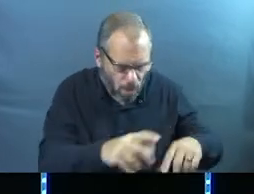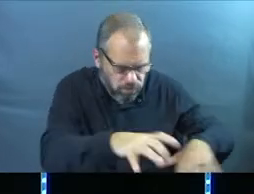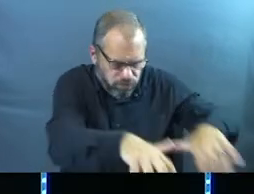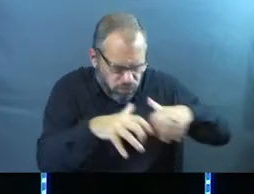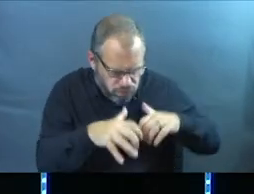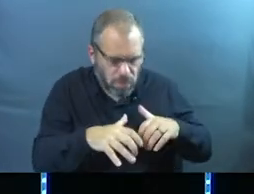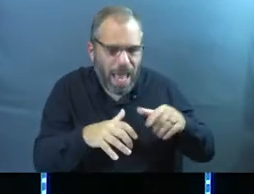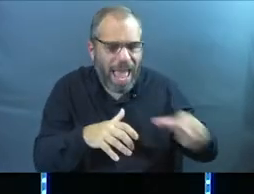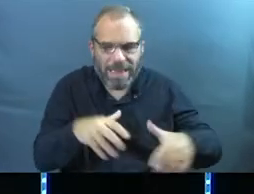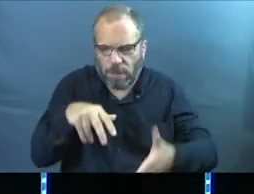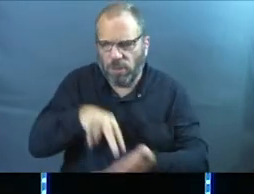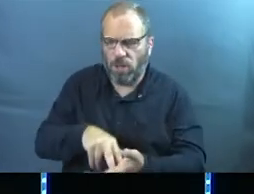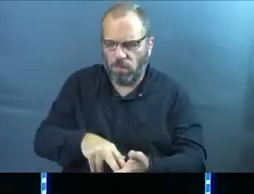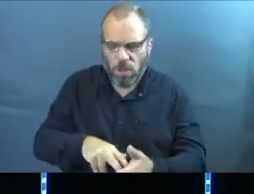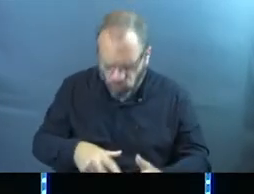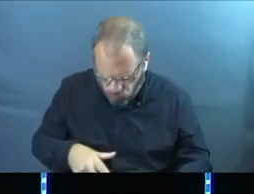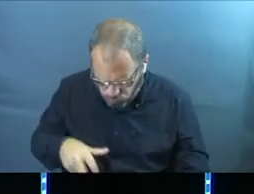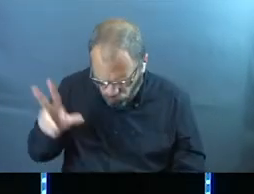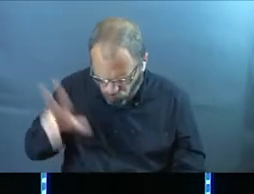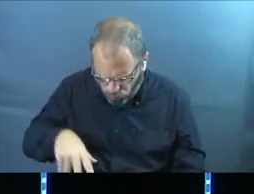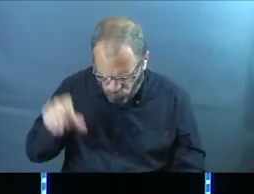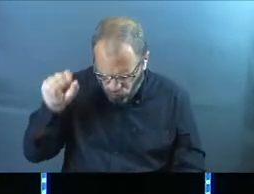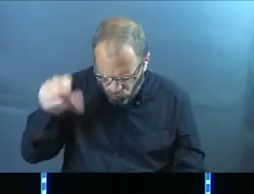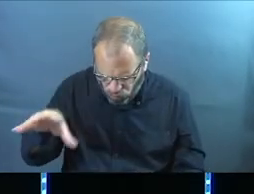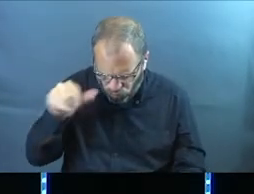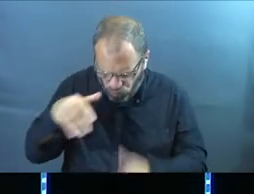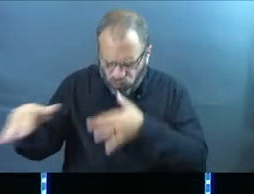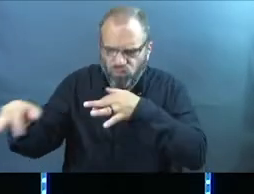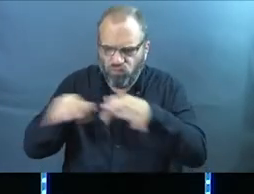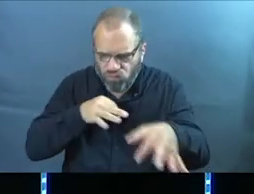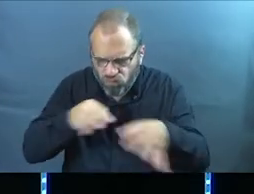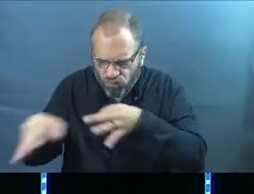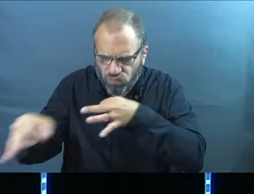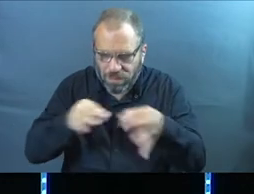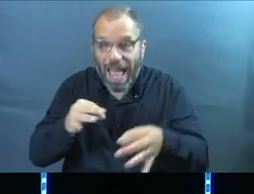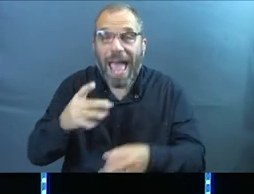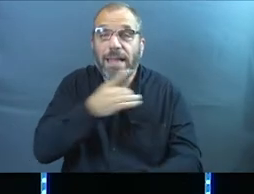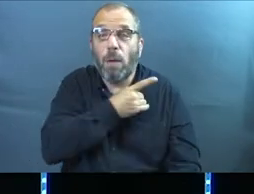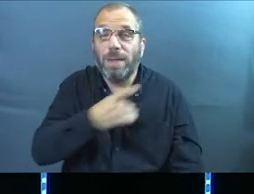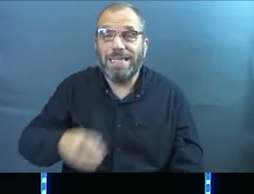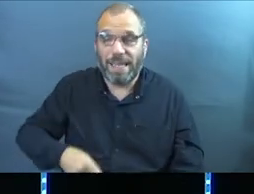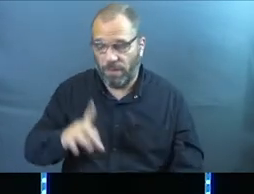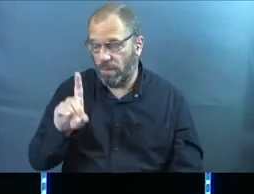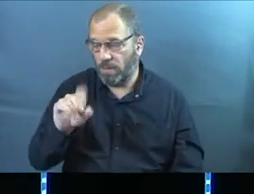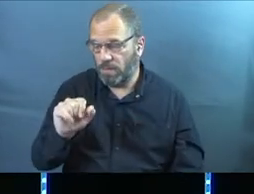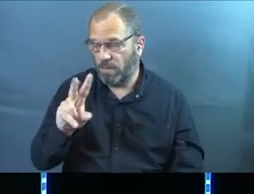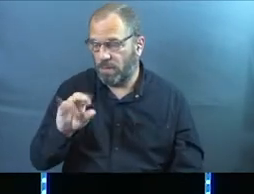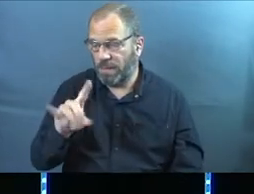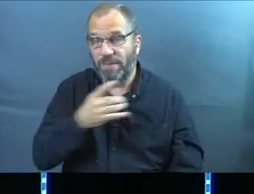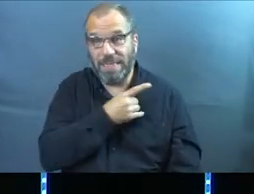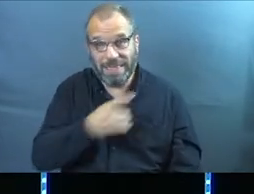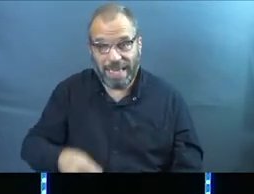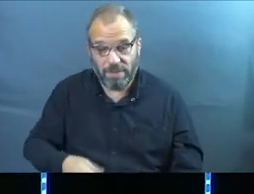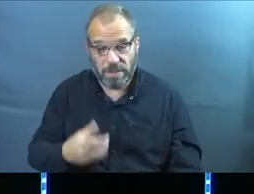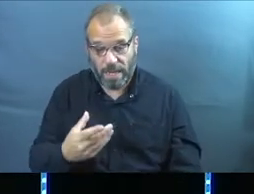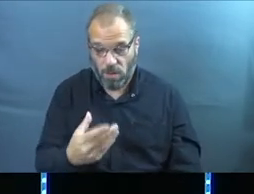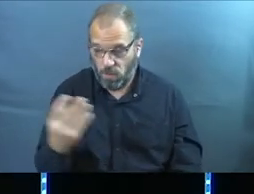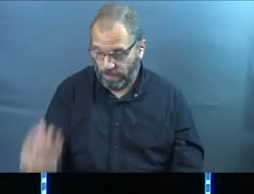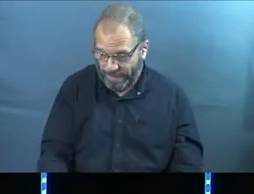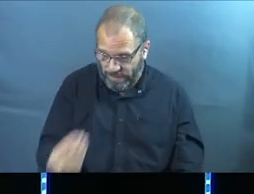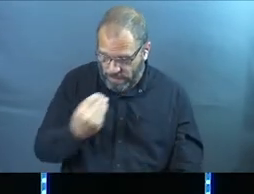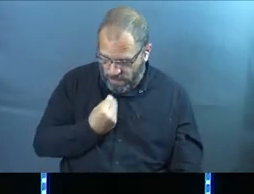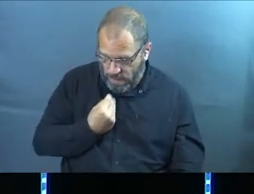been read to them, explained. And what David is saying here is, what was given to